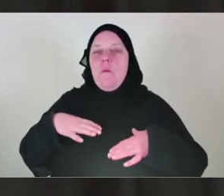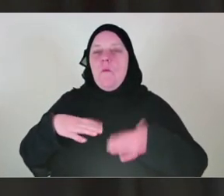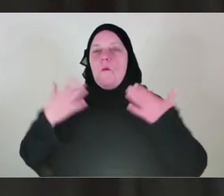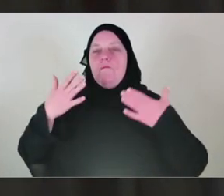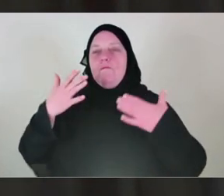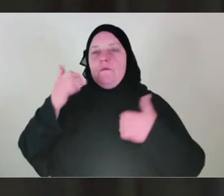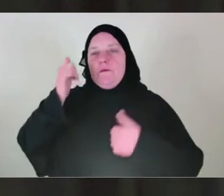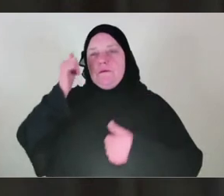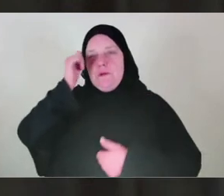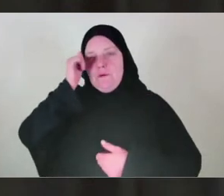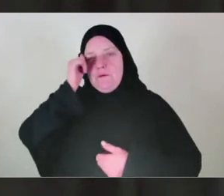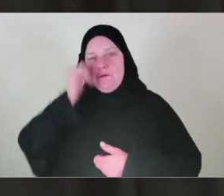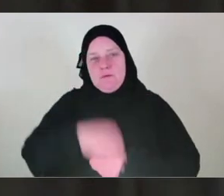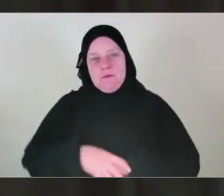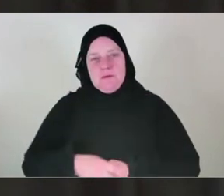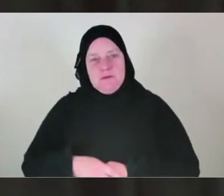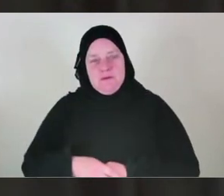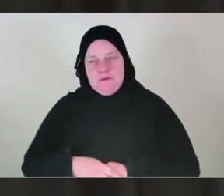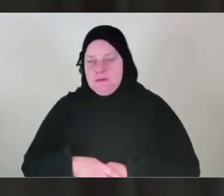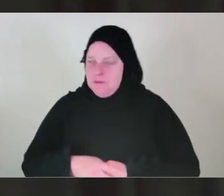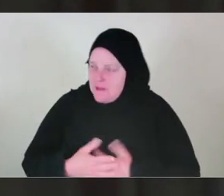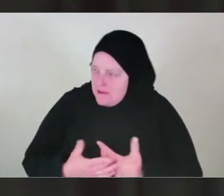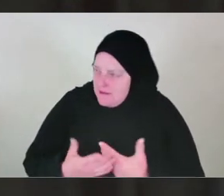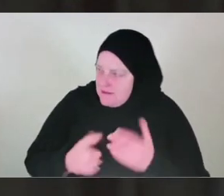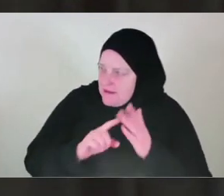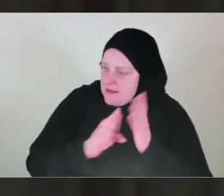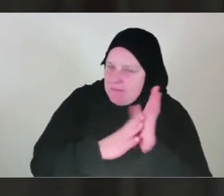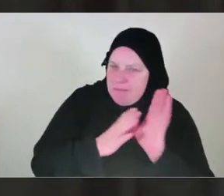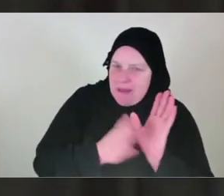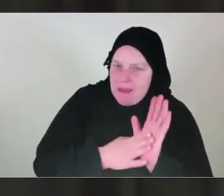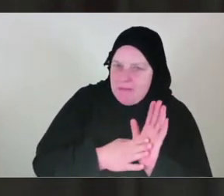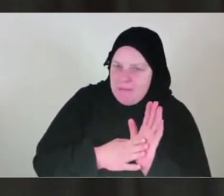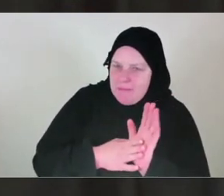How can you even accept this? So notice the Imam